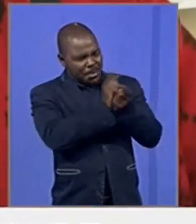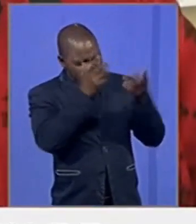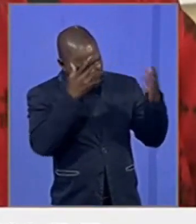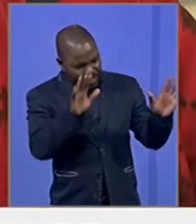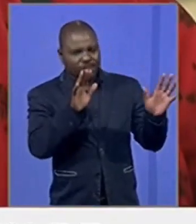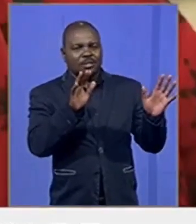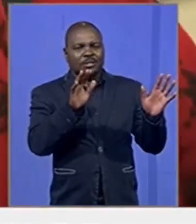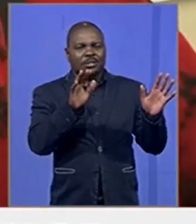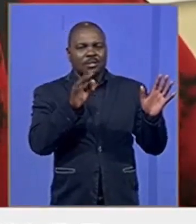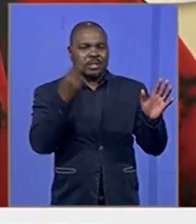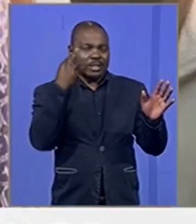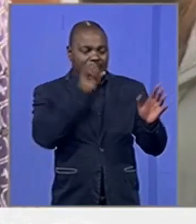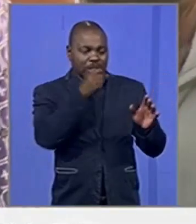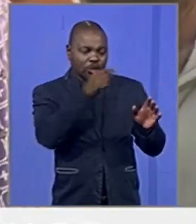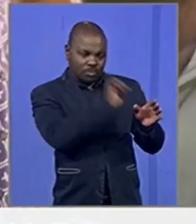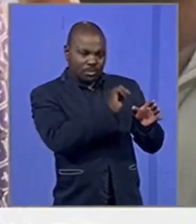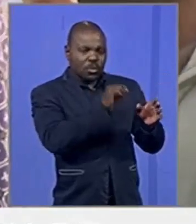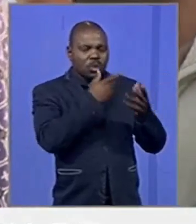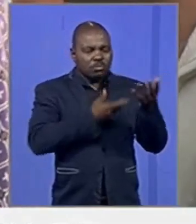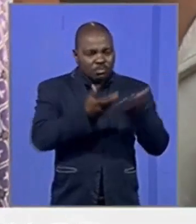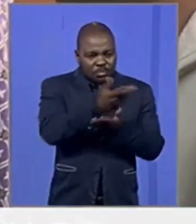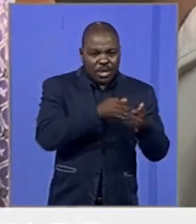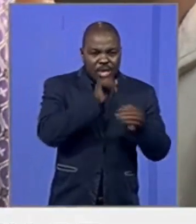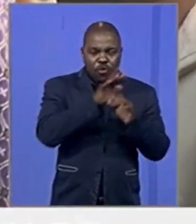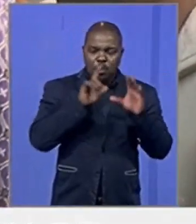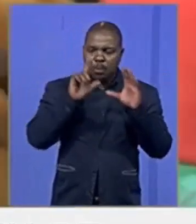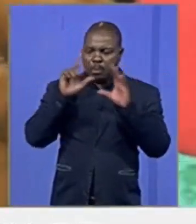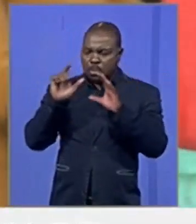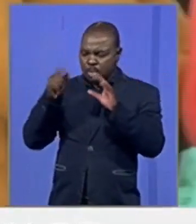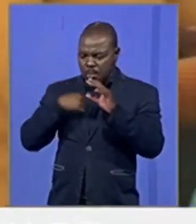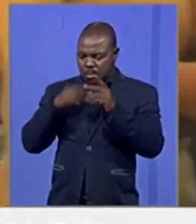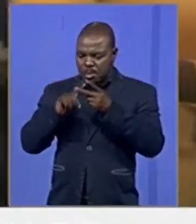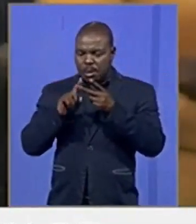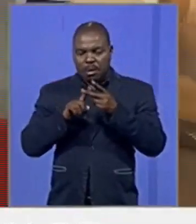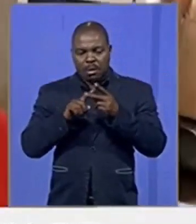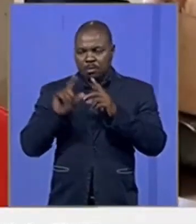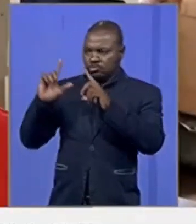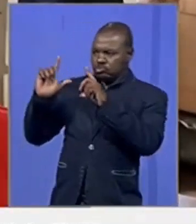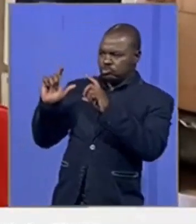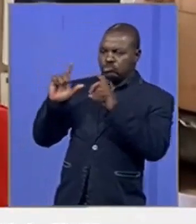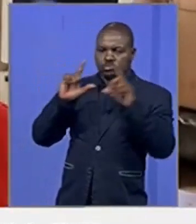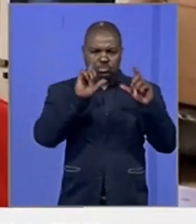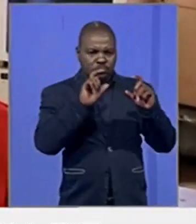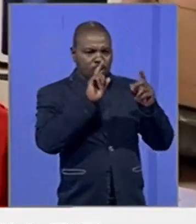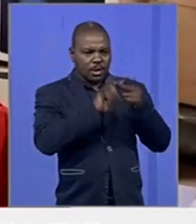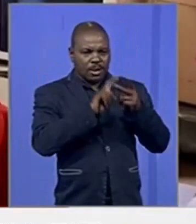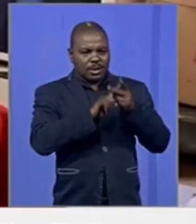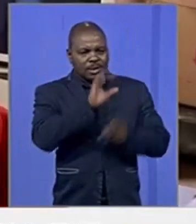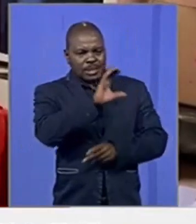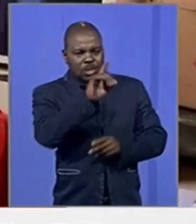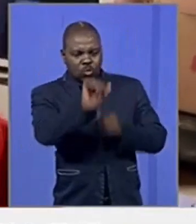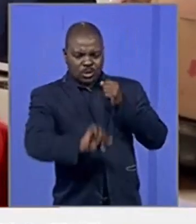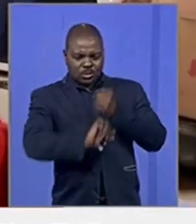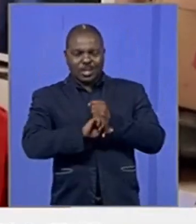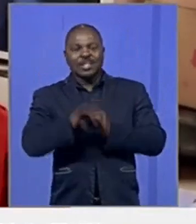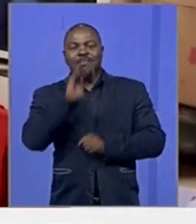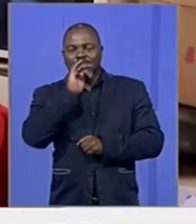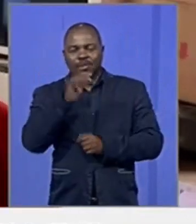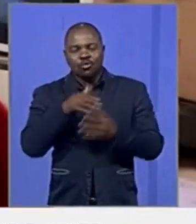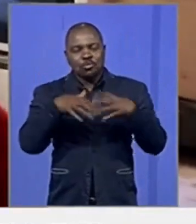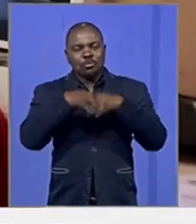exchanged ideas. So if you take a picture with me and Mr. Mpofu and you support CCC, then you create a